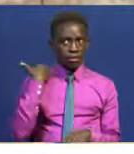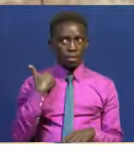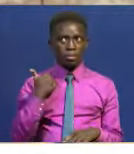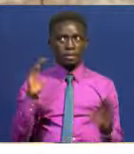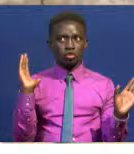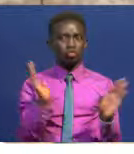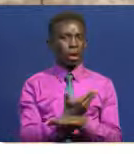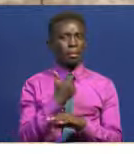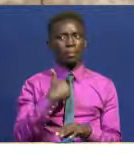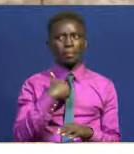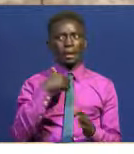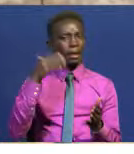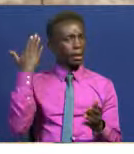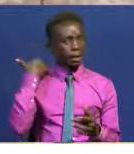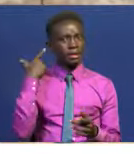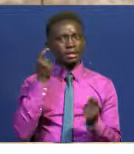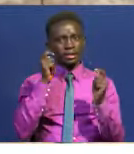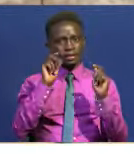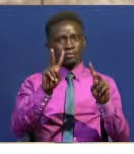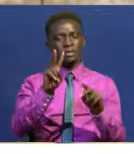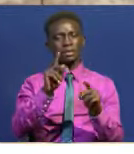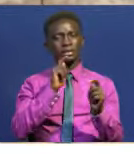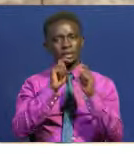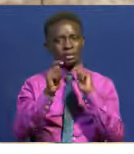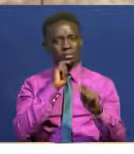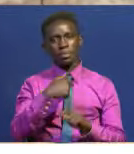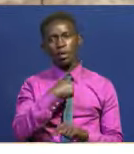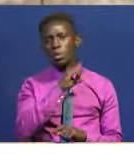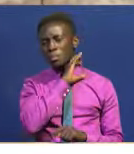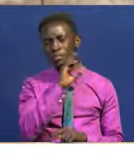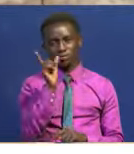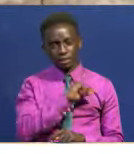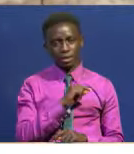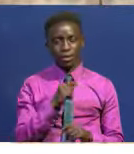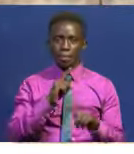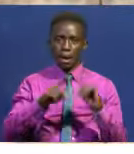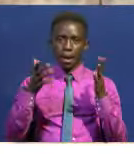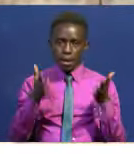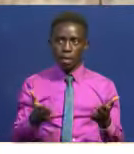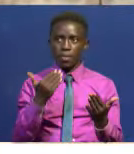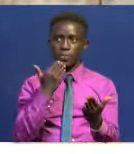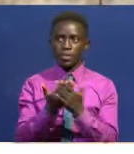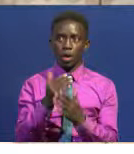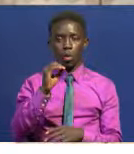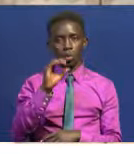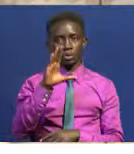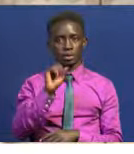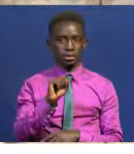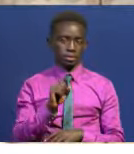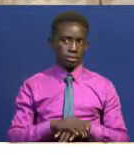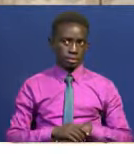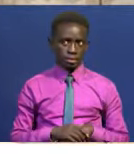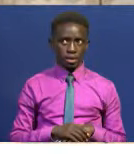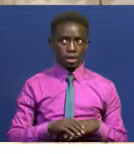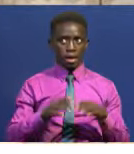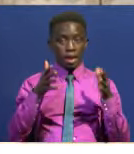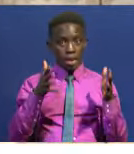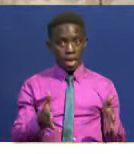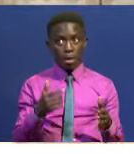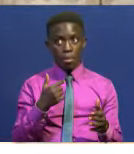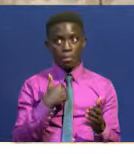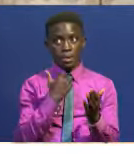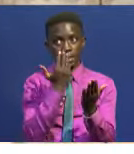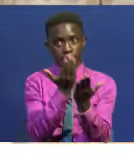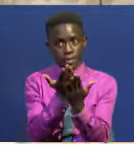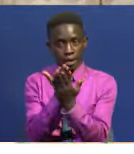media nikicomplain that time. Na tunashukuru sana OCS. So ile kitu ningependa kuuliza